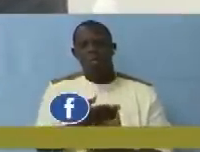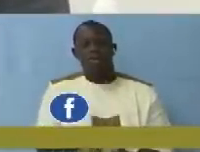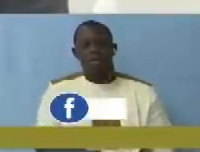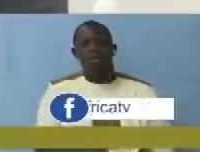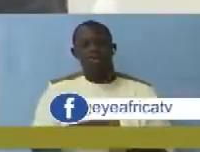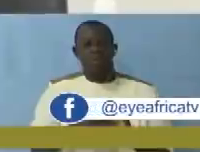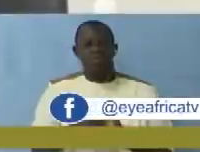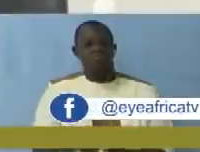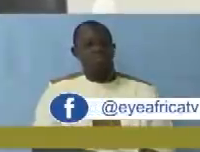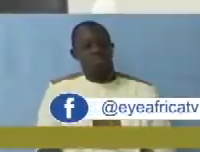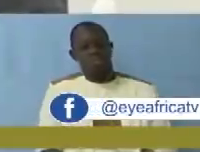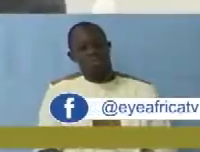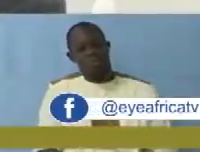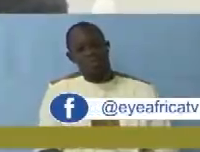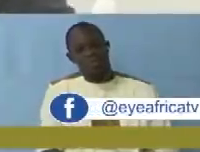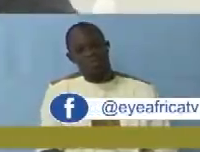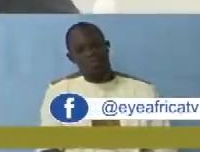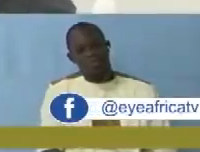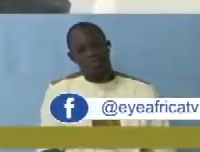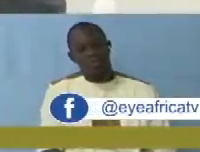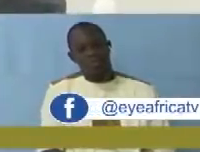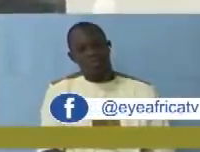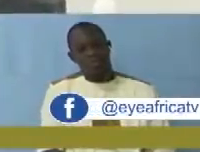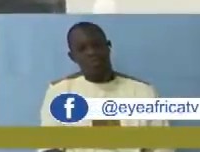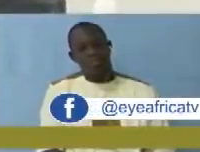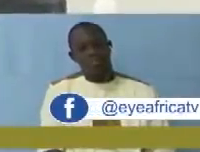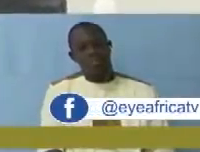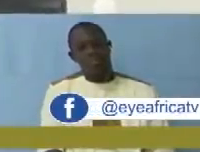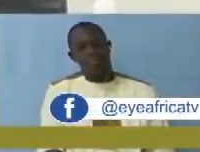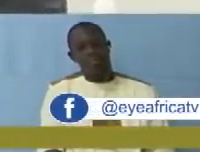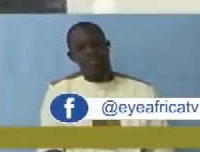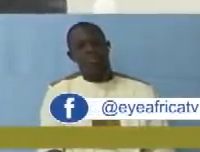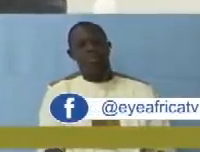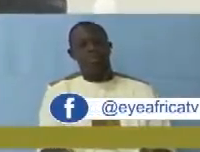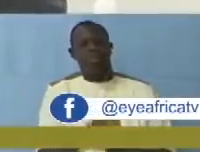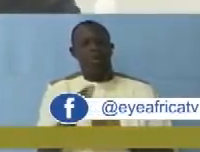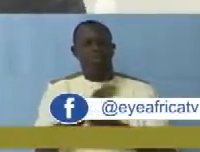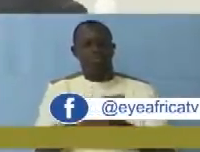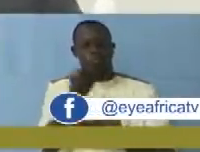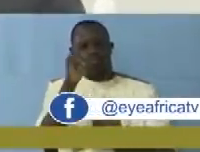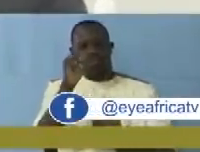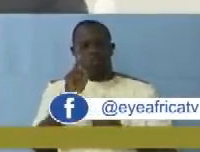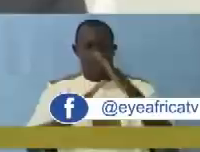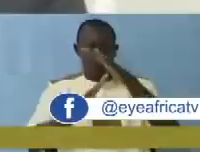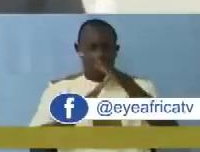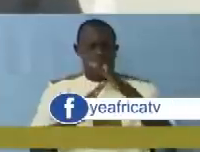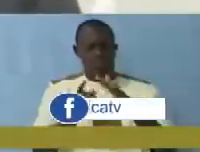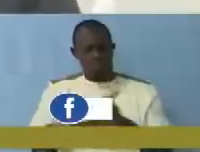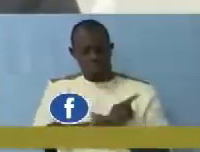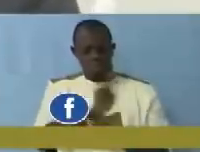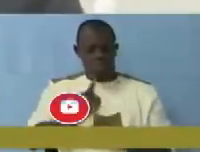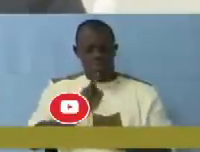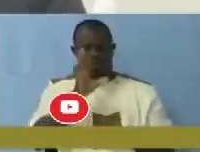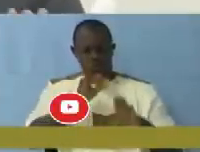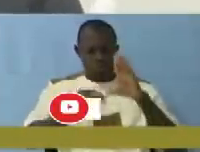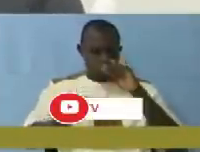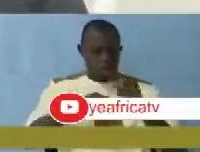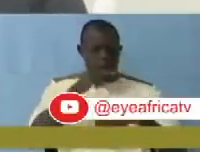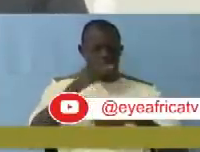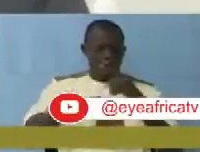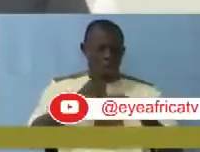That's a good one. Before the first break, we were talking about